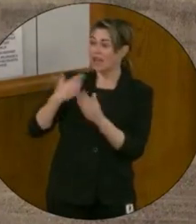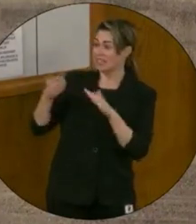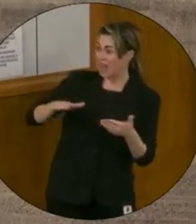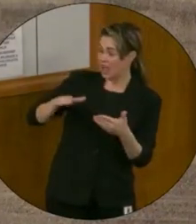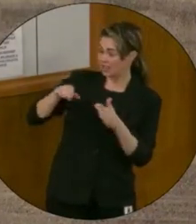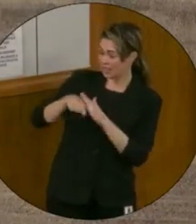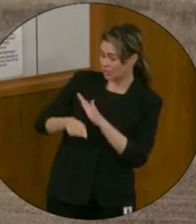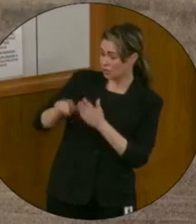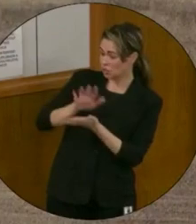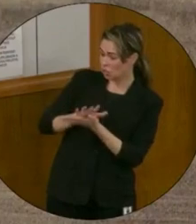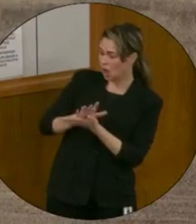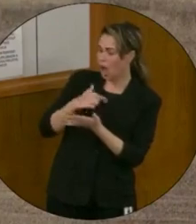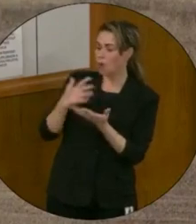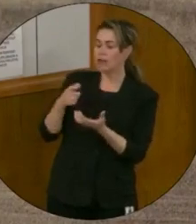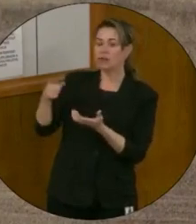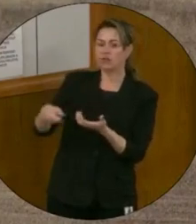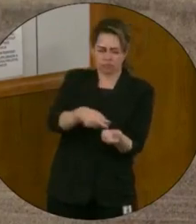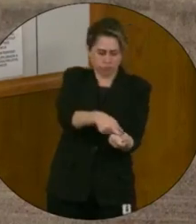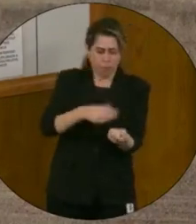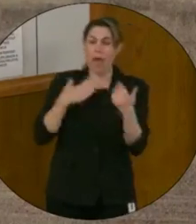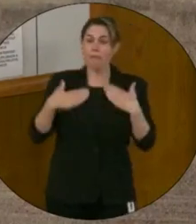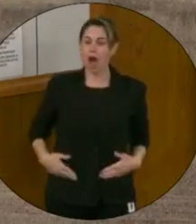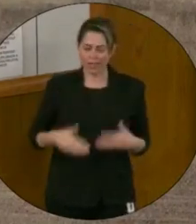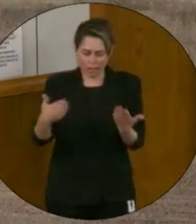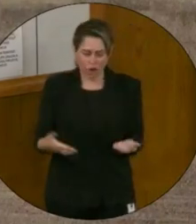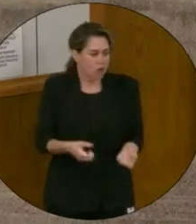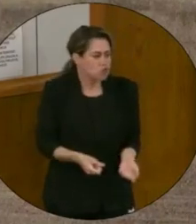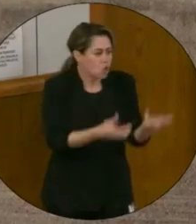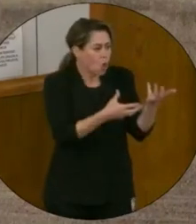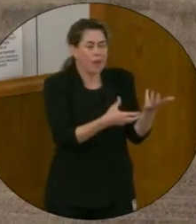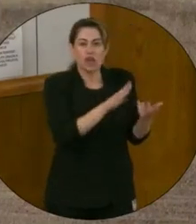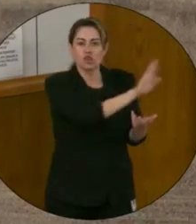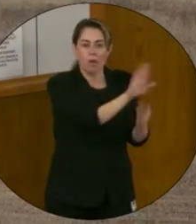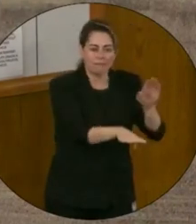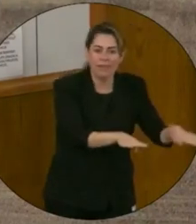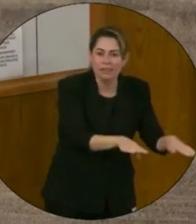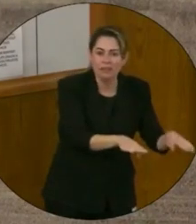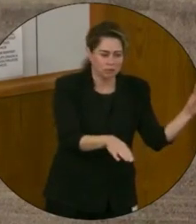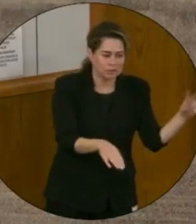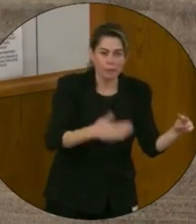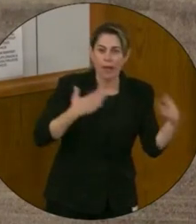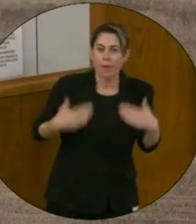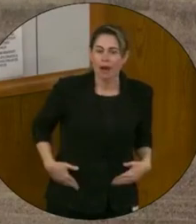want him to drag my carcass here and throw it at your feet.